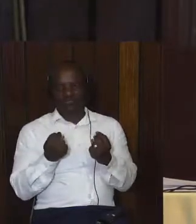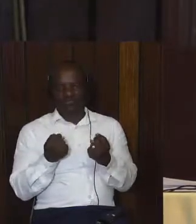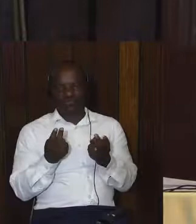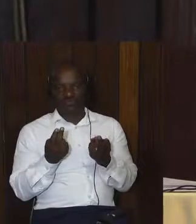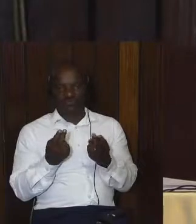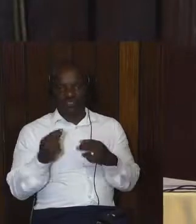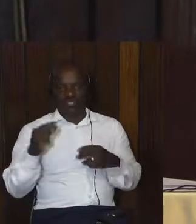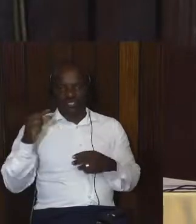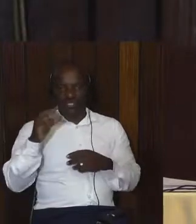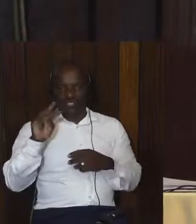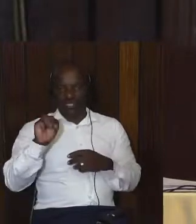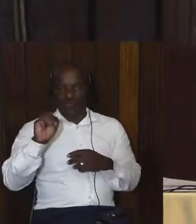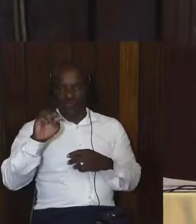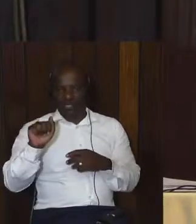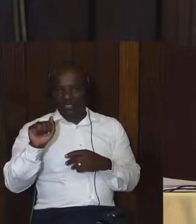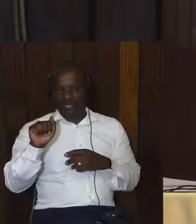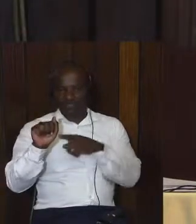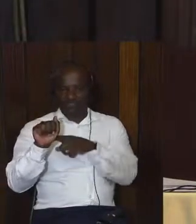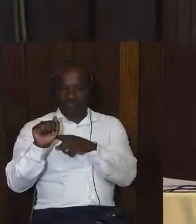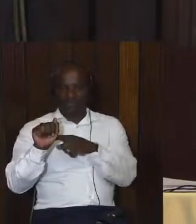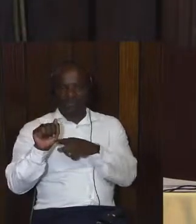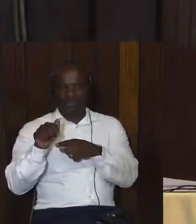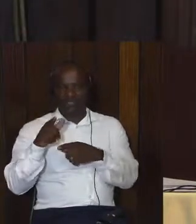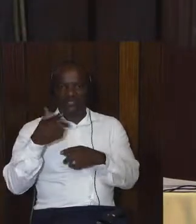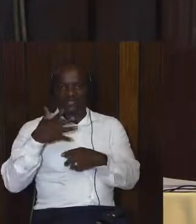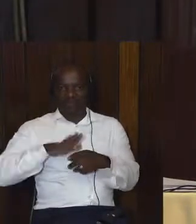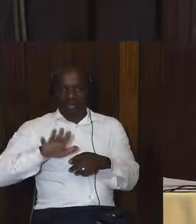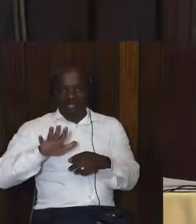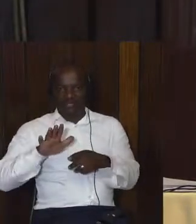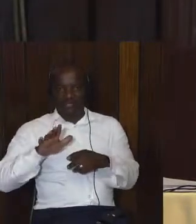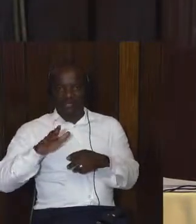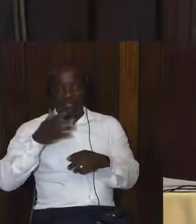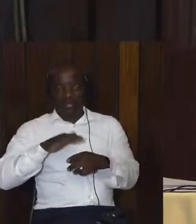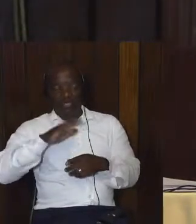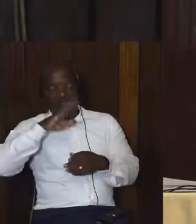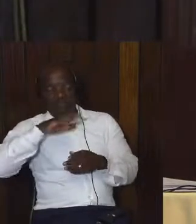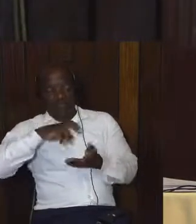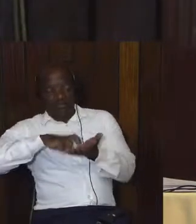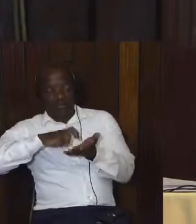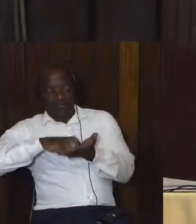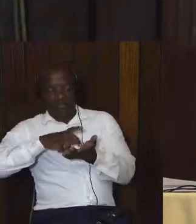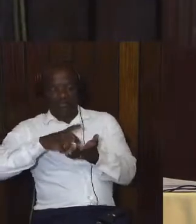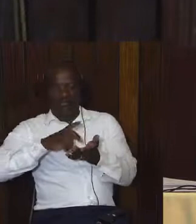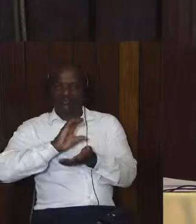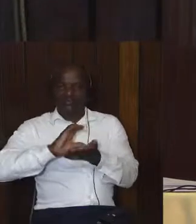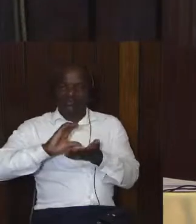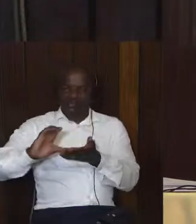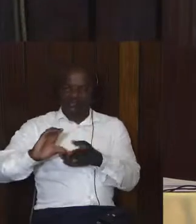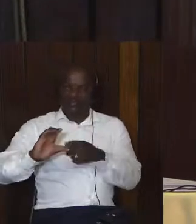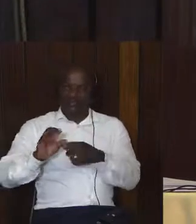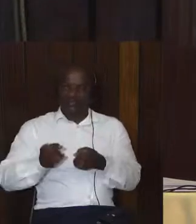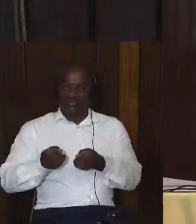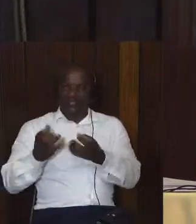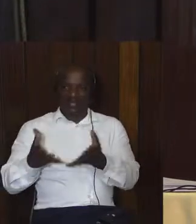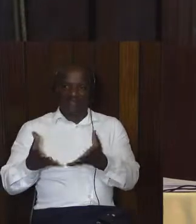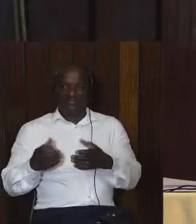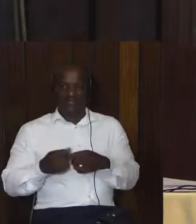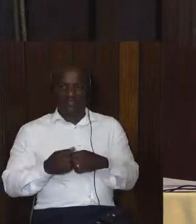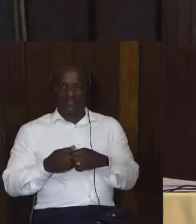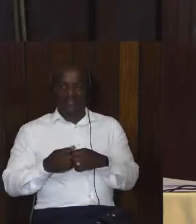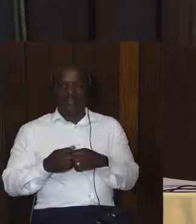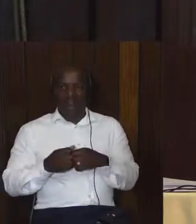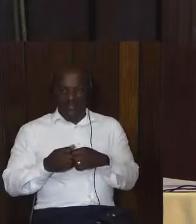What GMA gets, what GMA wants, GMA gets. We had at some stage solicited for